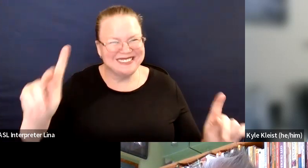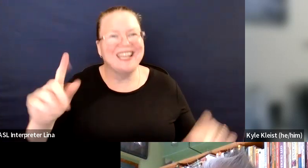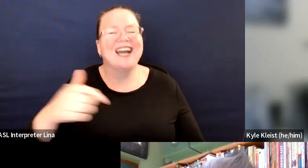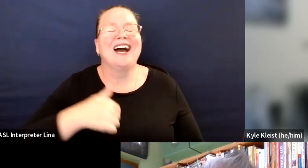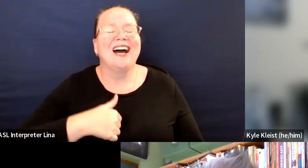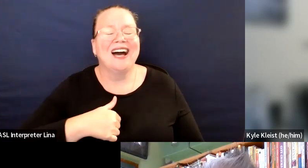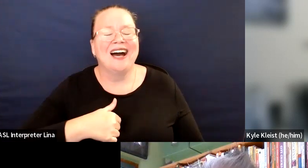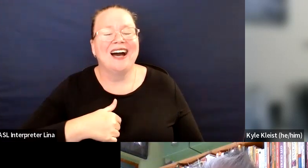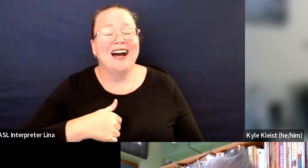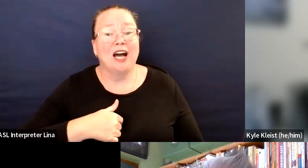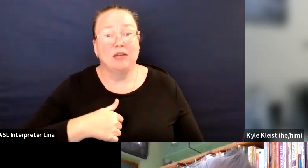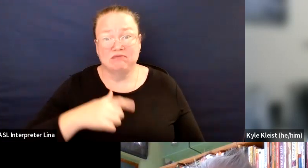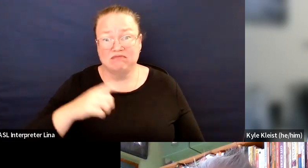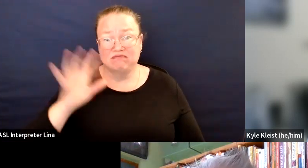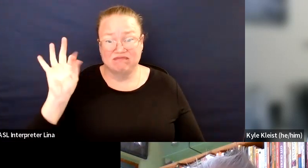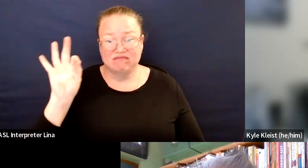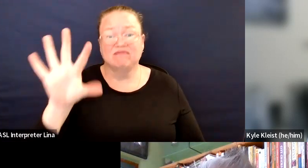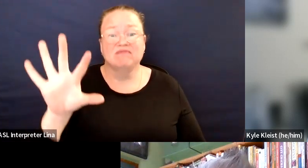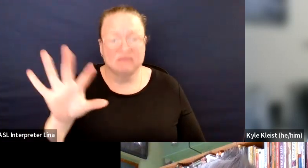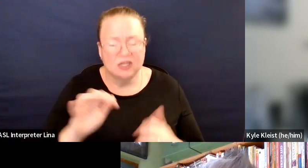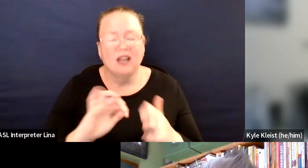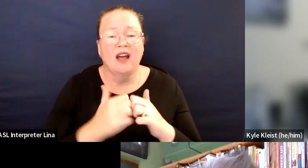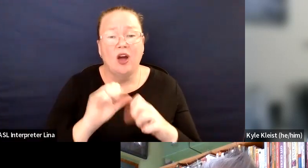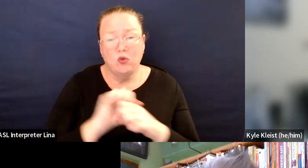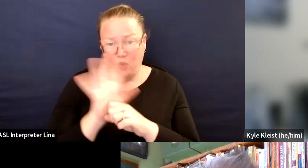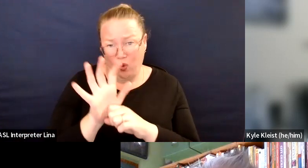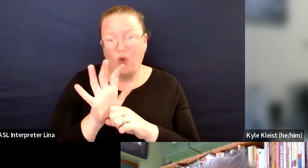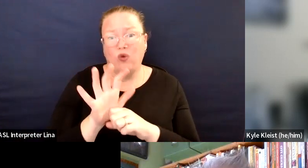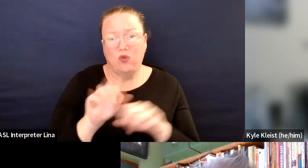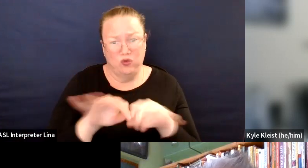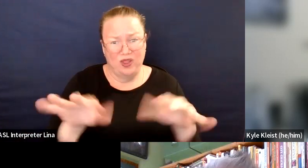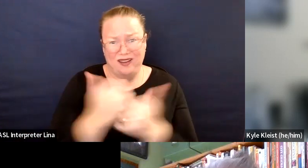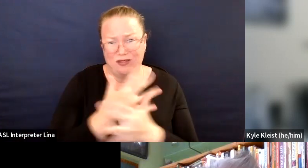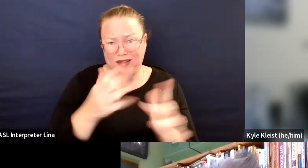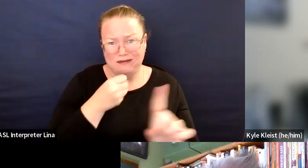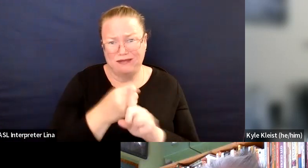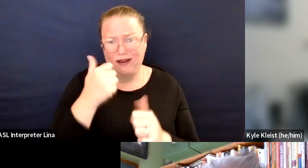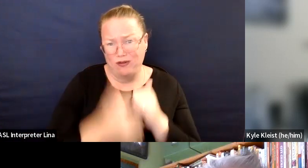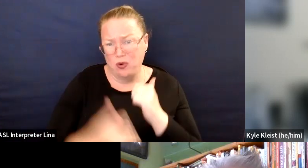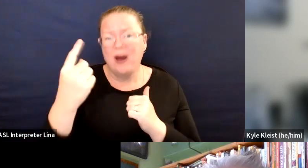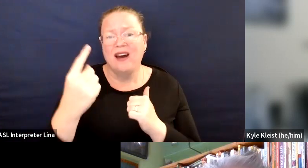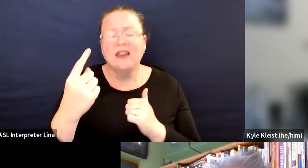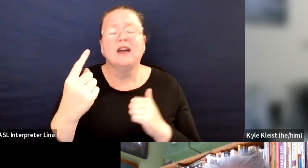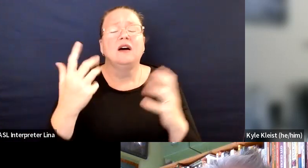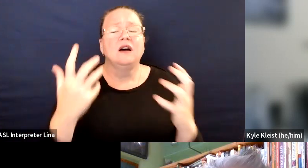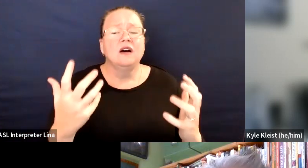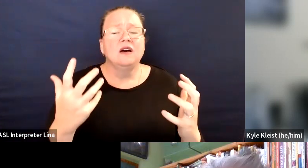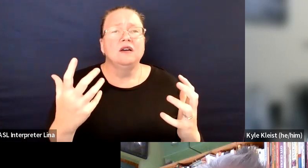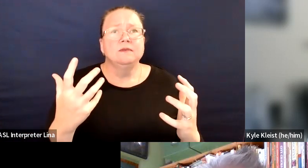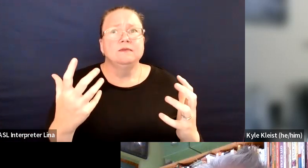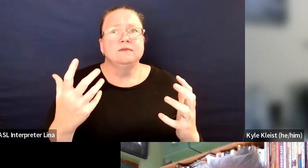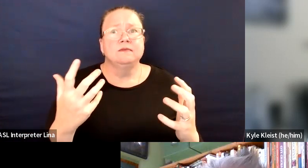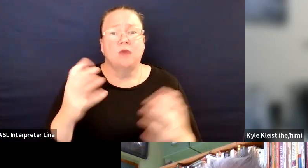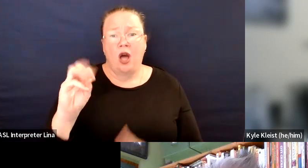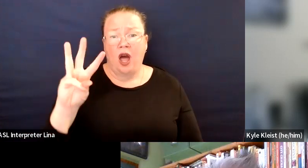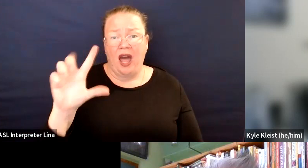I am just gonna chime in on how COVID and everything has kind of affected everybody. The OWL